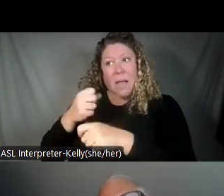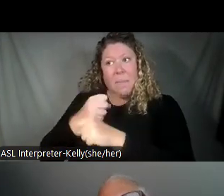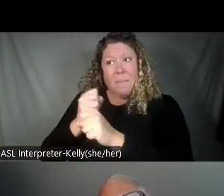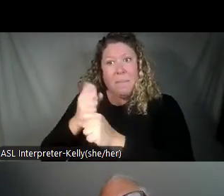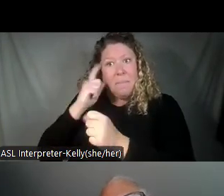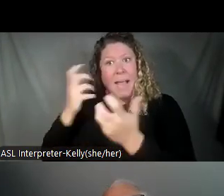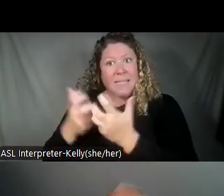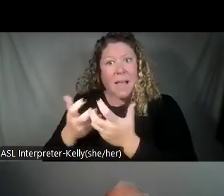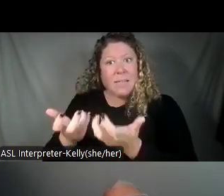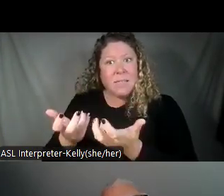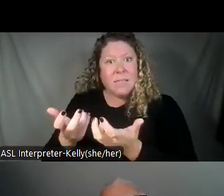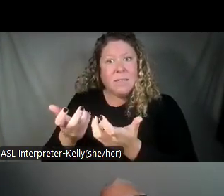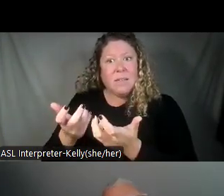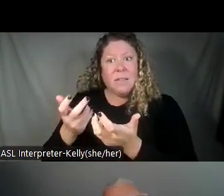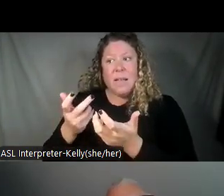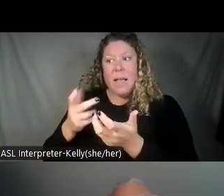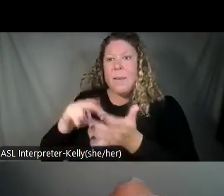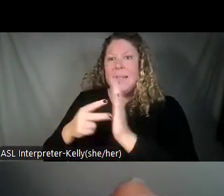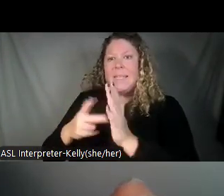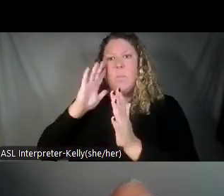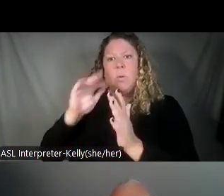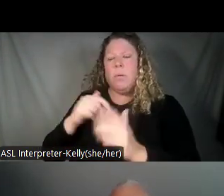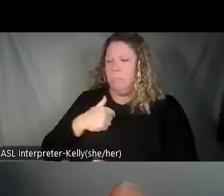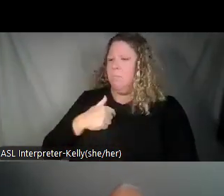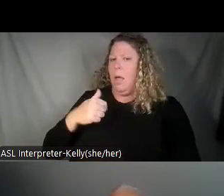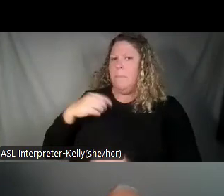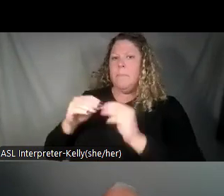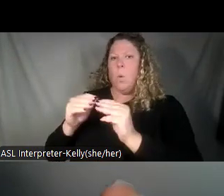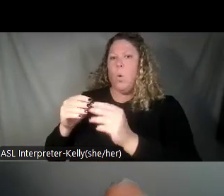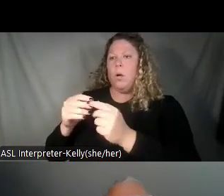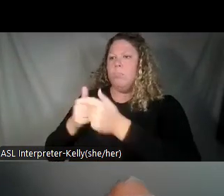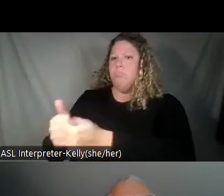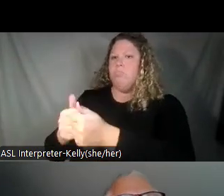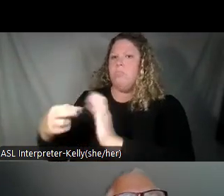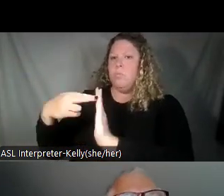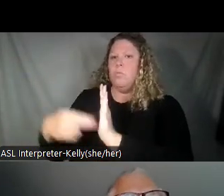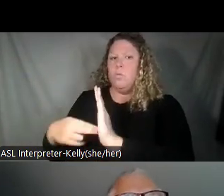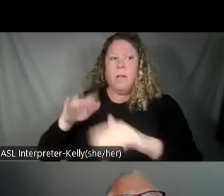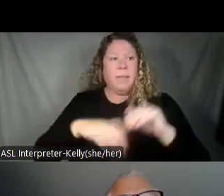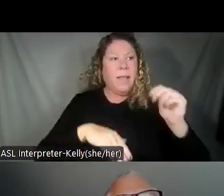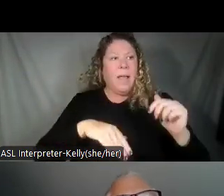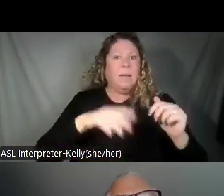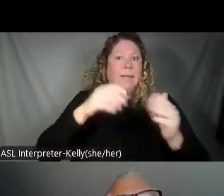they hold themselves accountable instead of a leader having the police rules coming in.